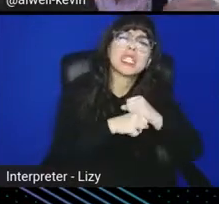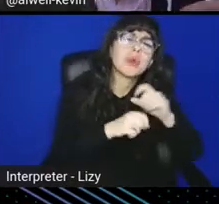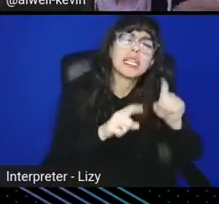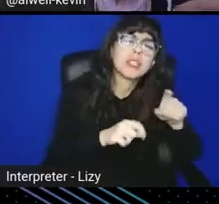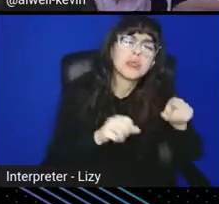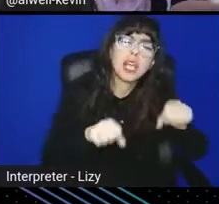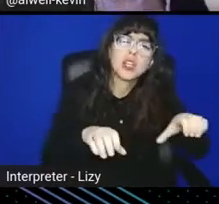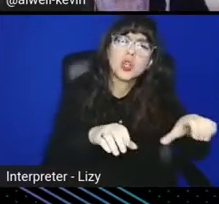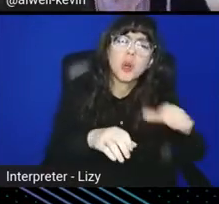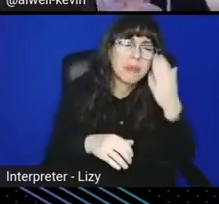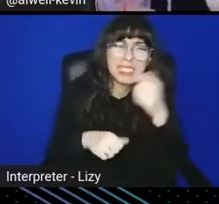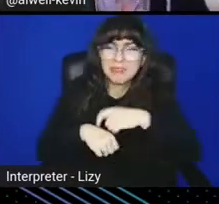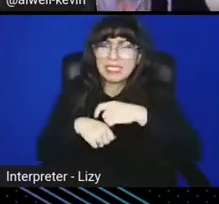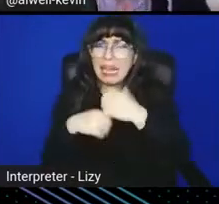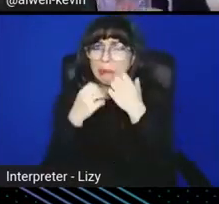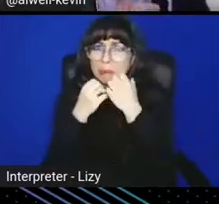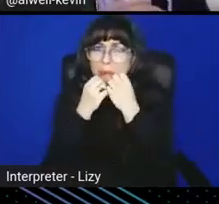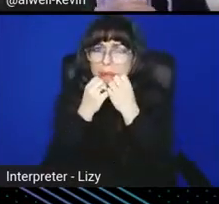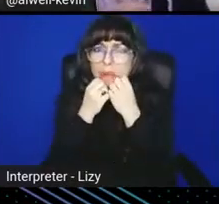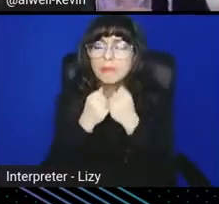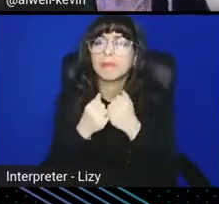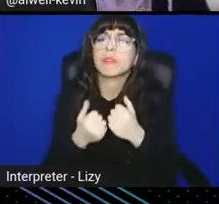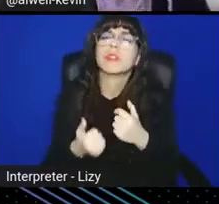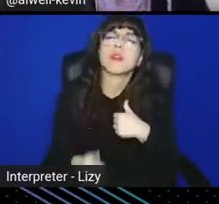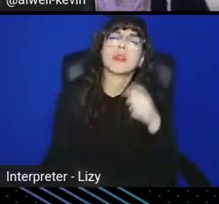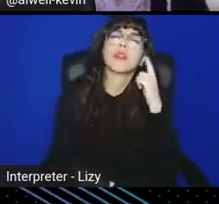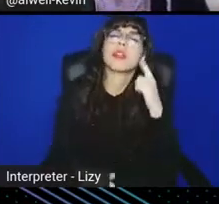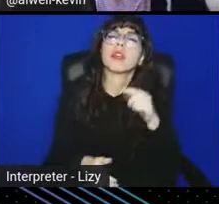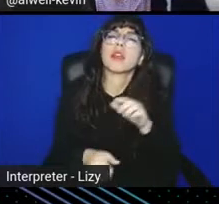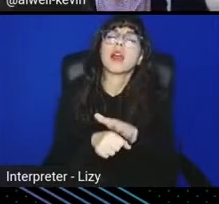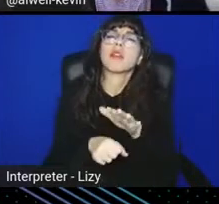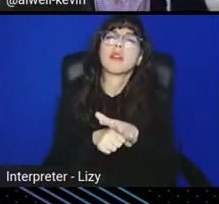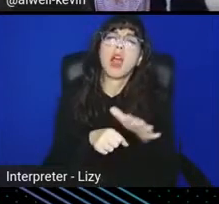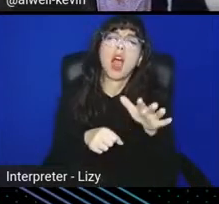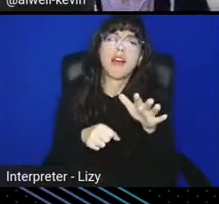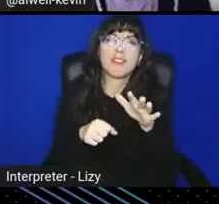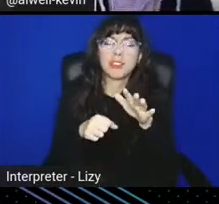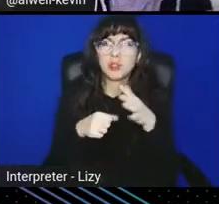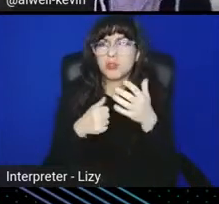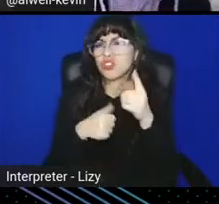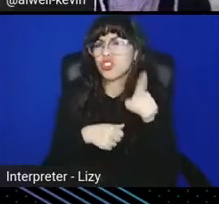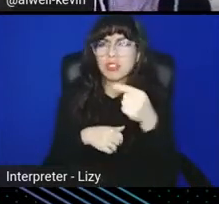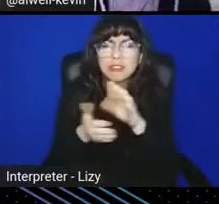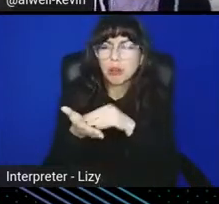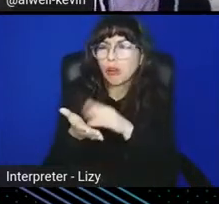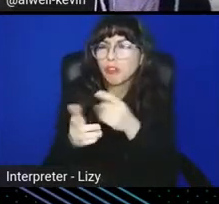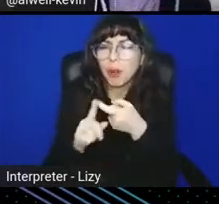in the interest of time. But I think we'll have enough to bite off just with this.